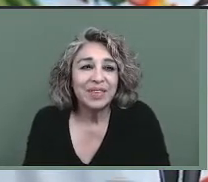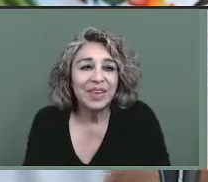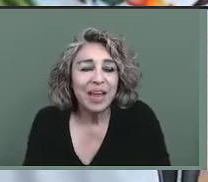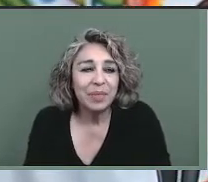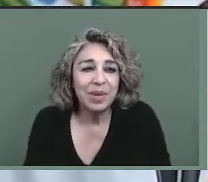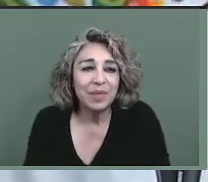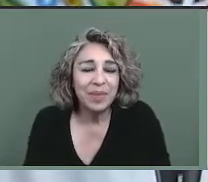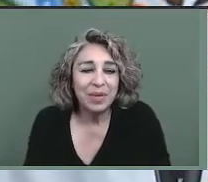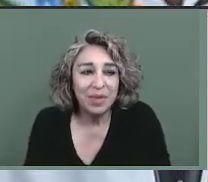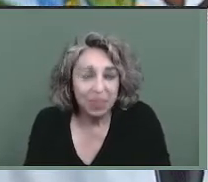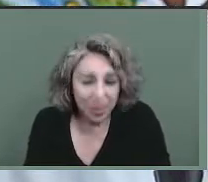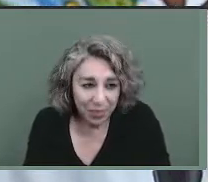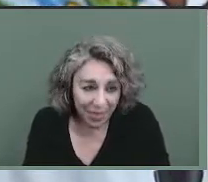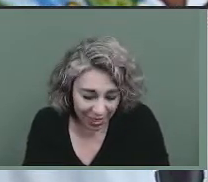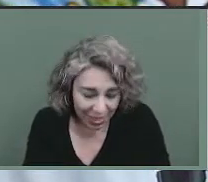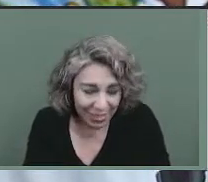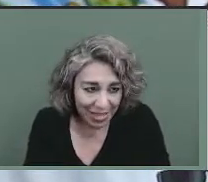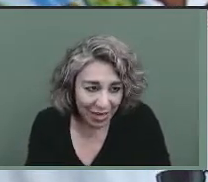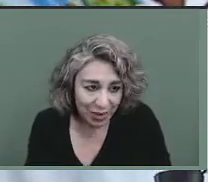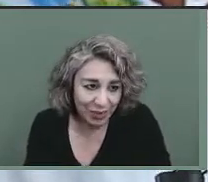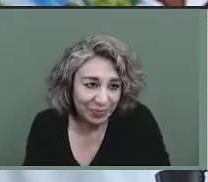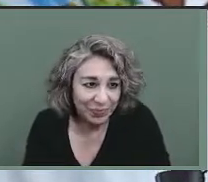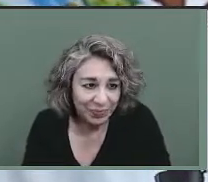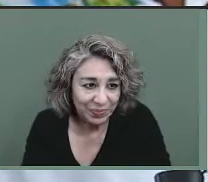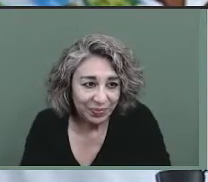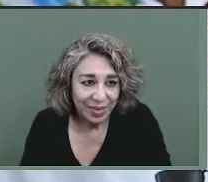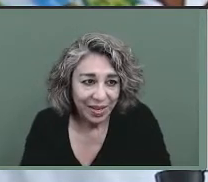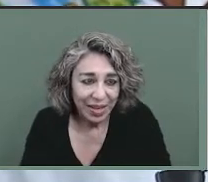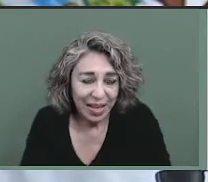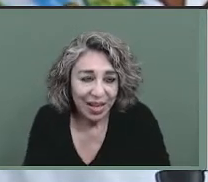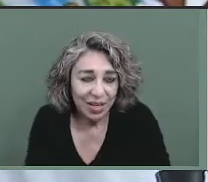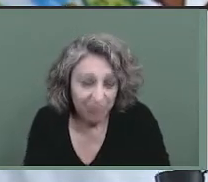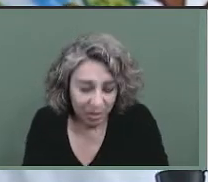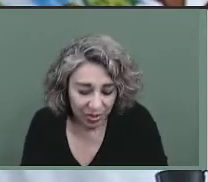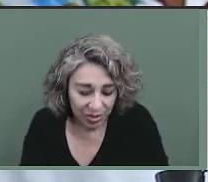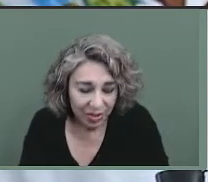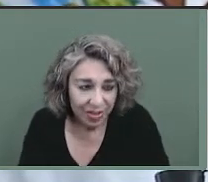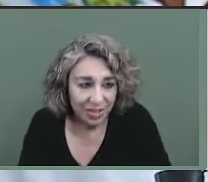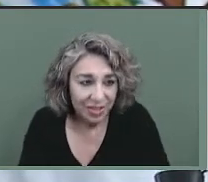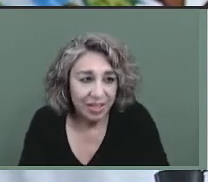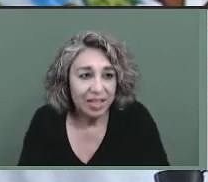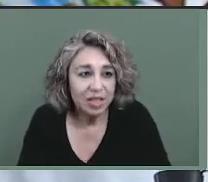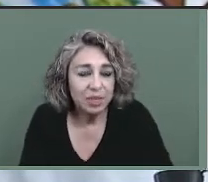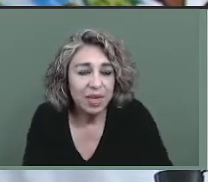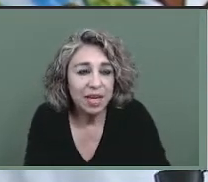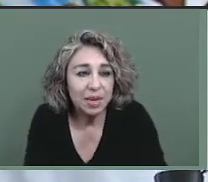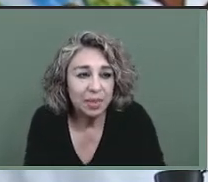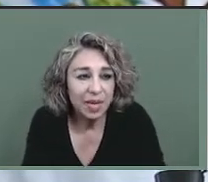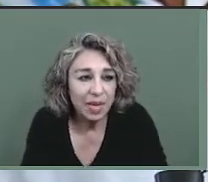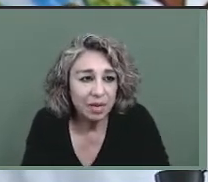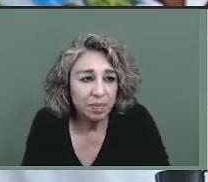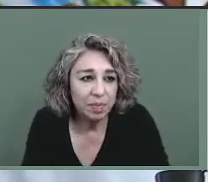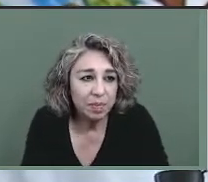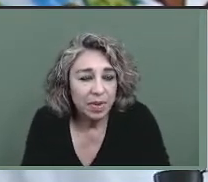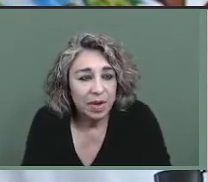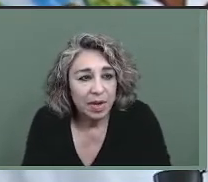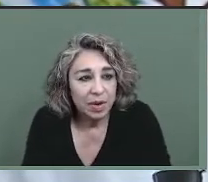He's very happy to be with the people in El Seco, and also to be